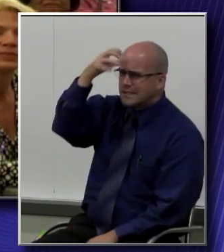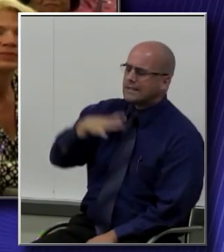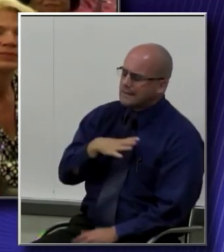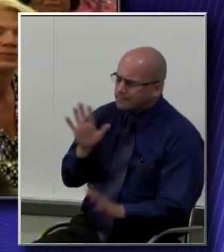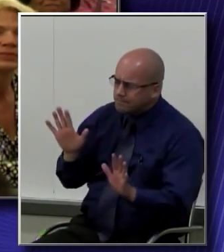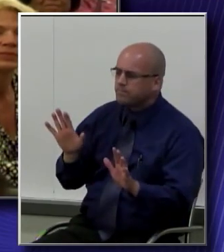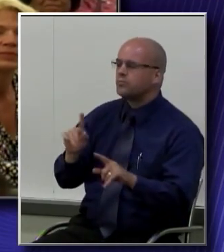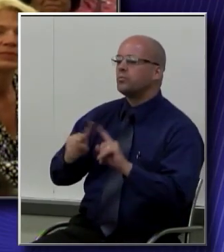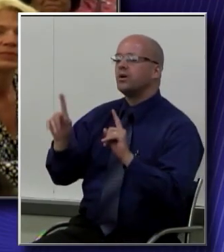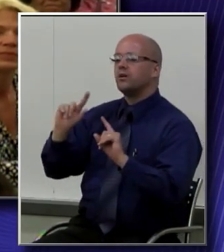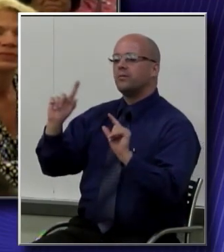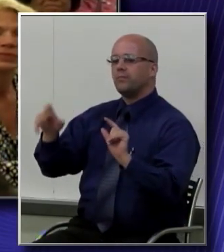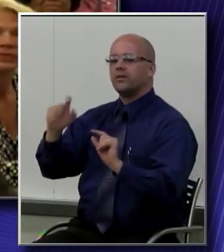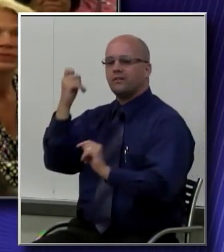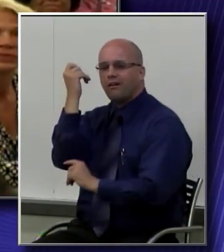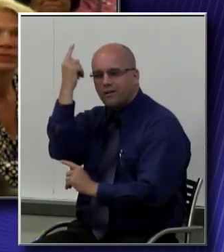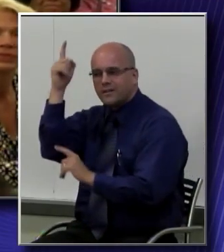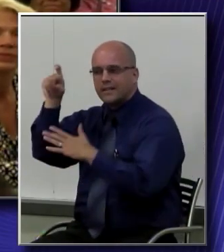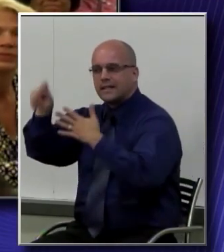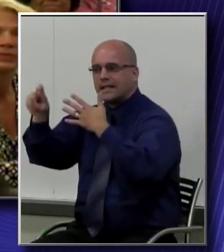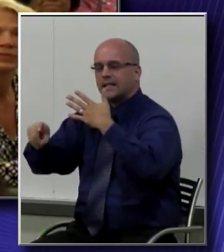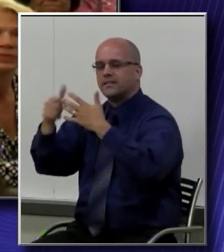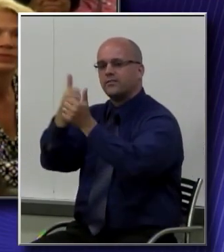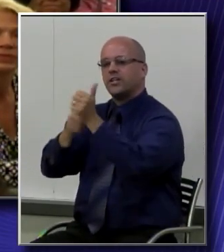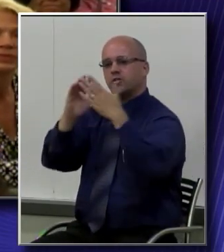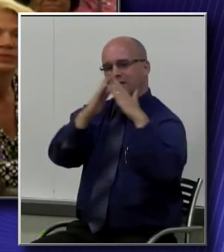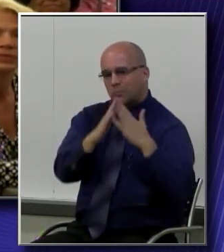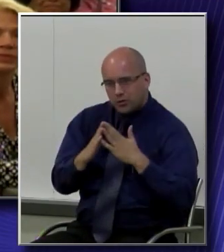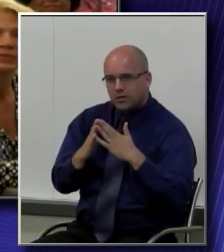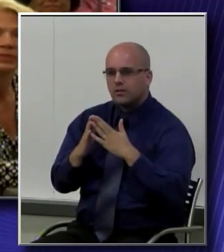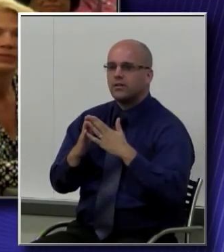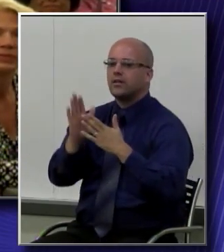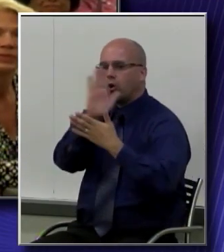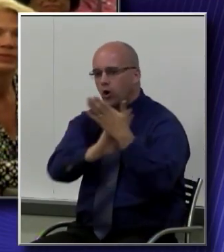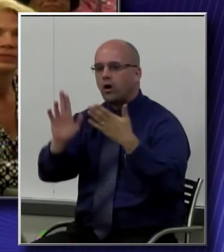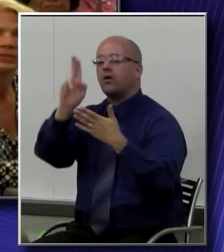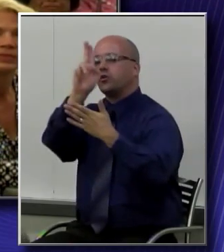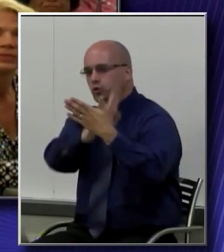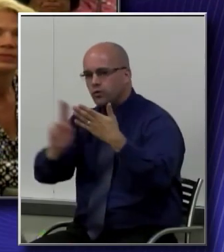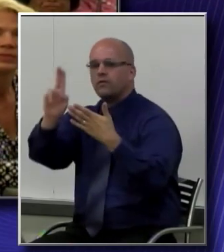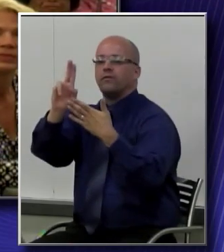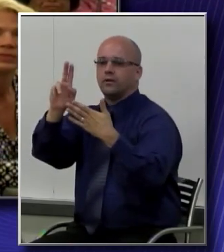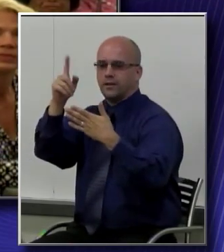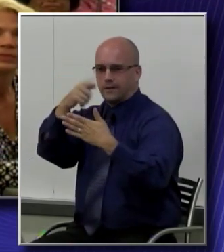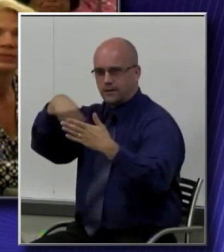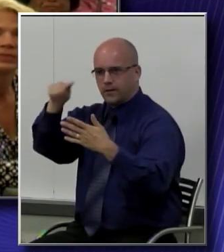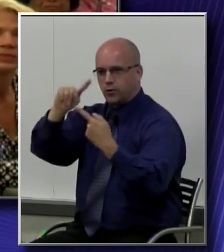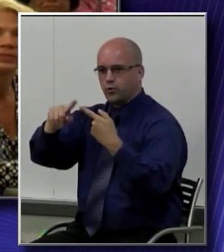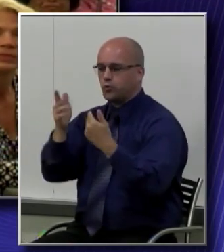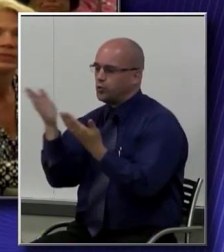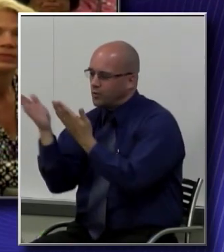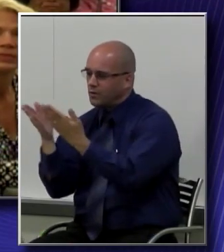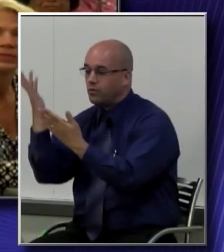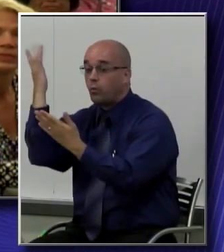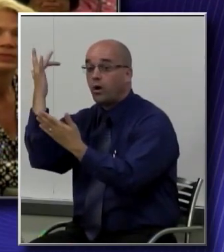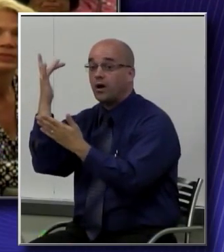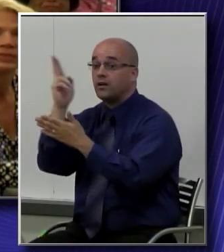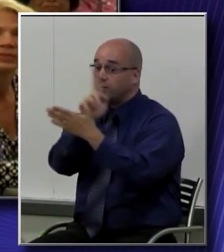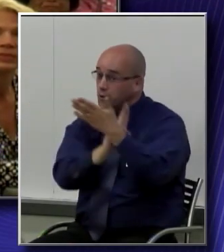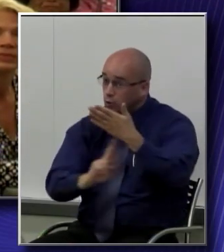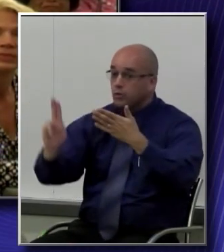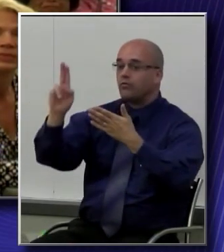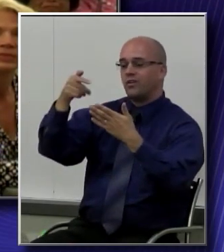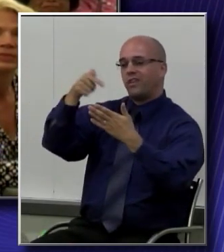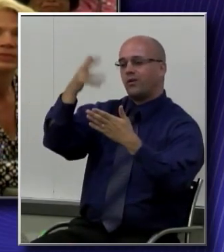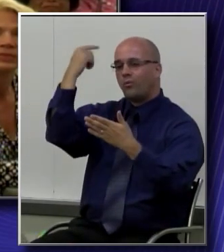understands the needs of each community the college or university is there to serve, because I believe universities are there